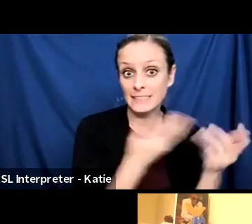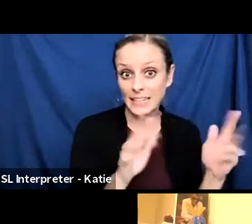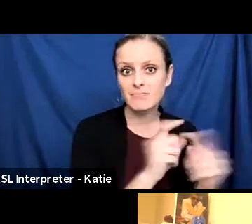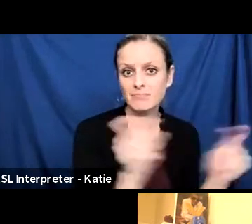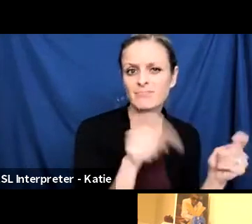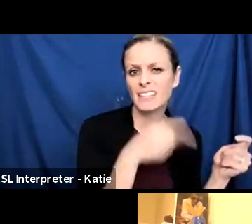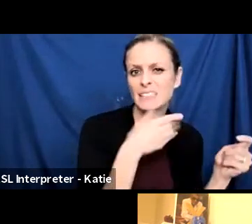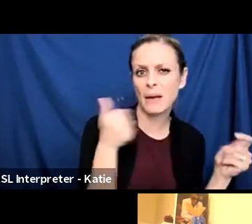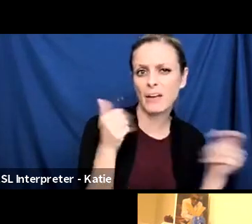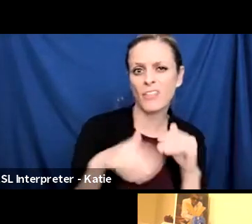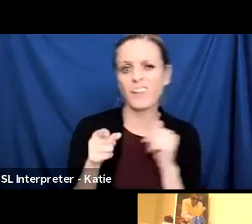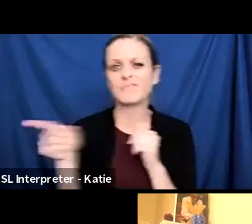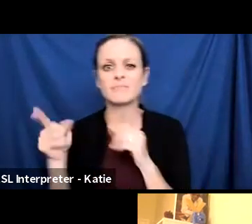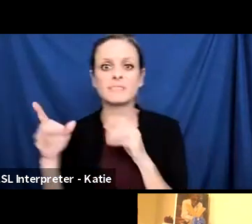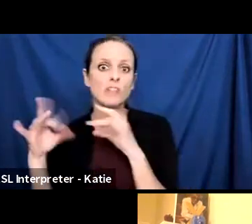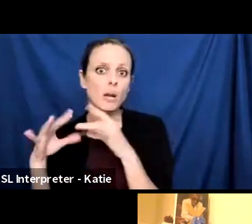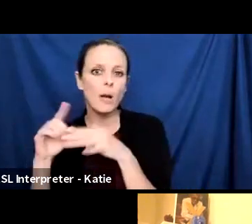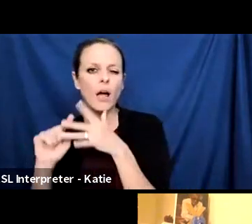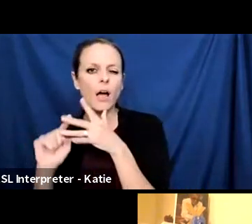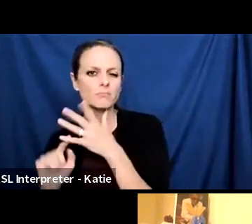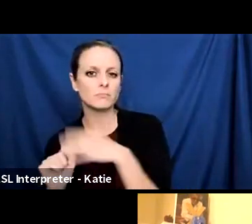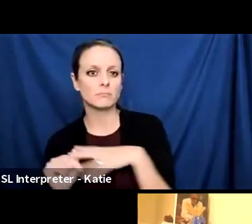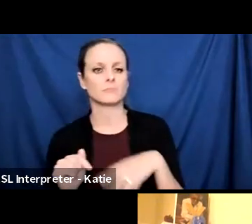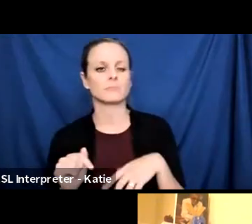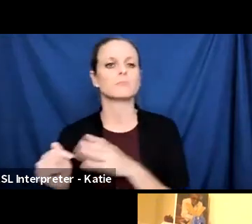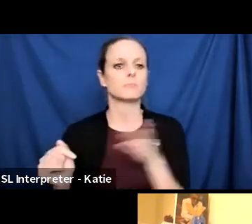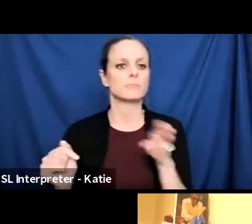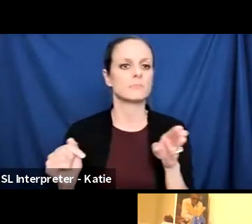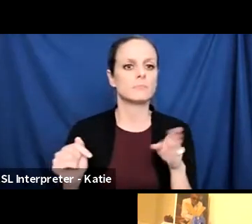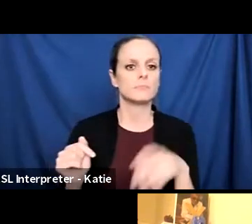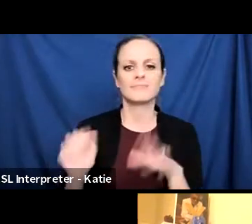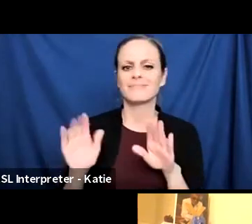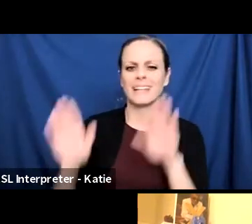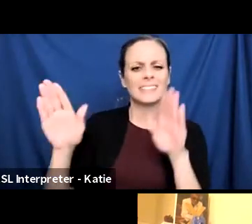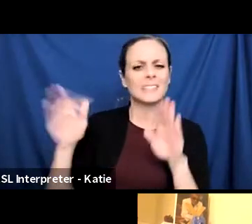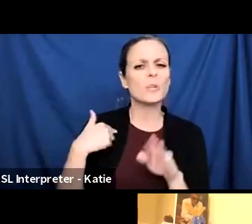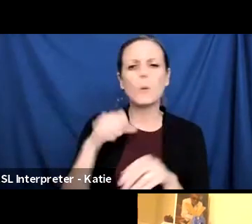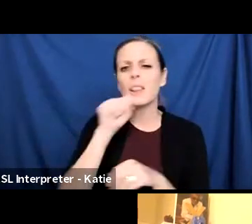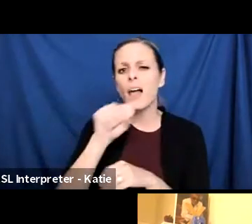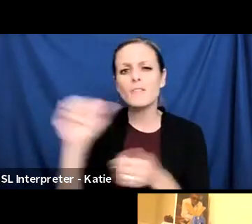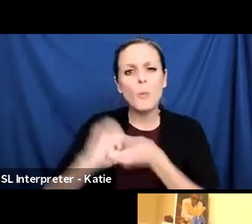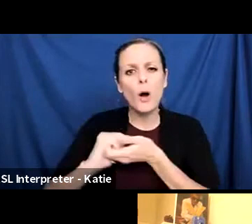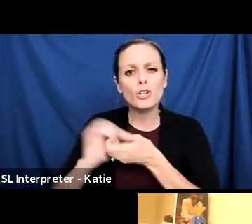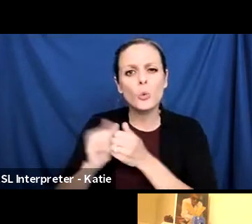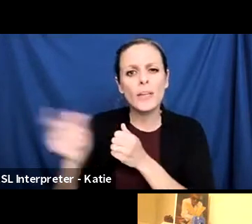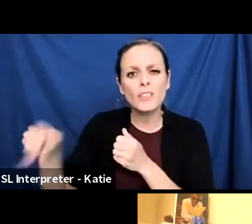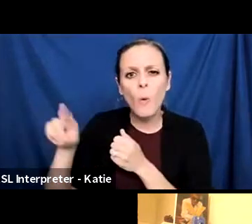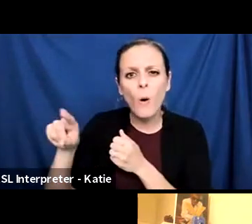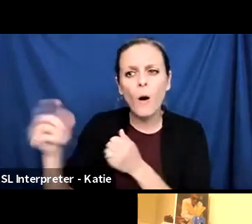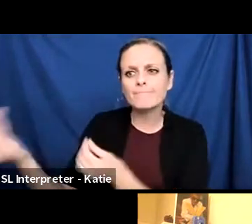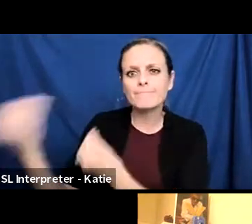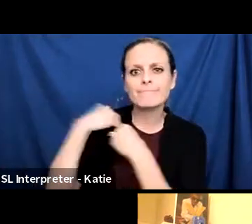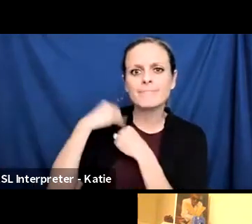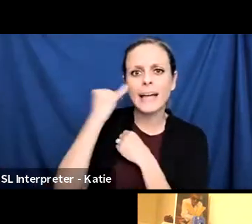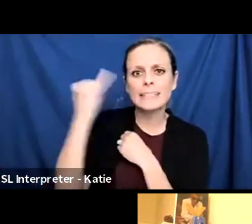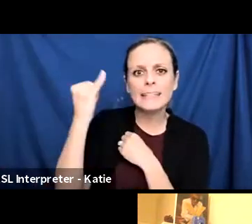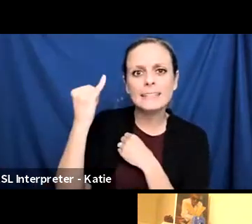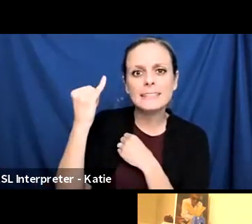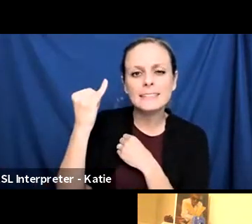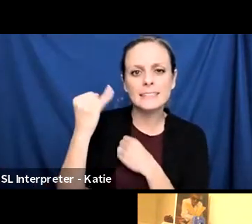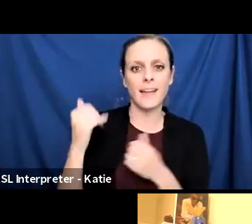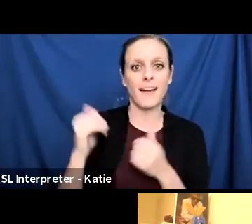Excellent. Well, we would love to partner with you all to give us ideas of how